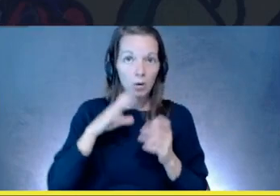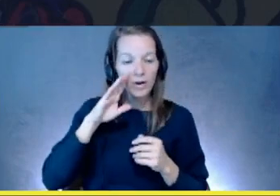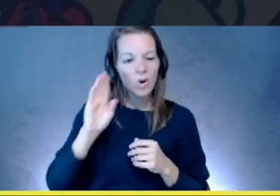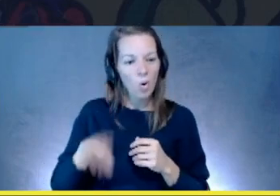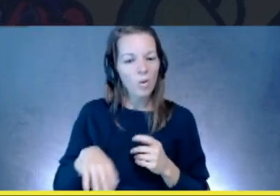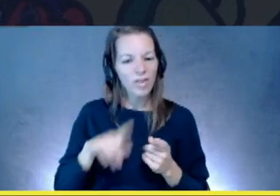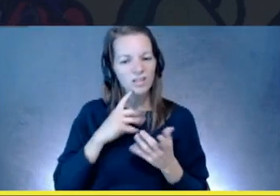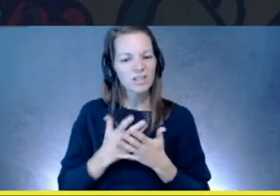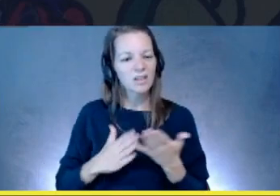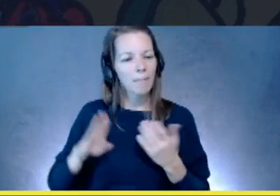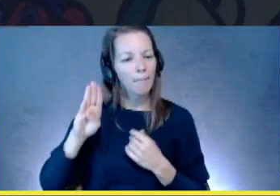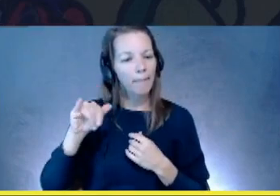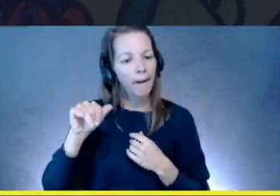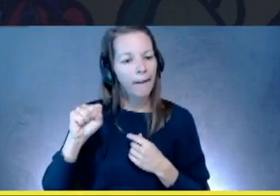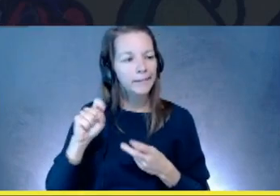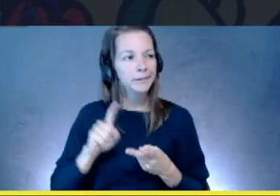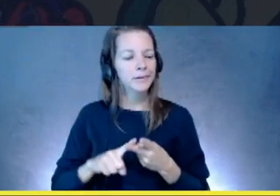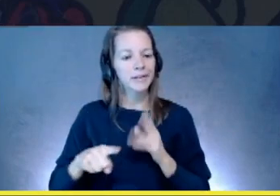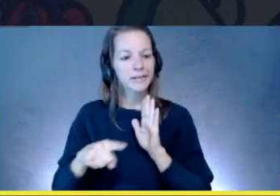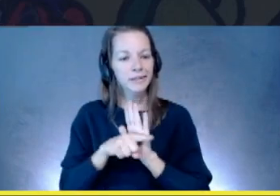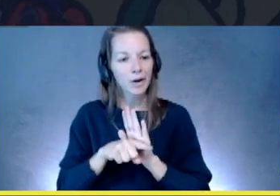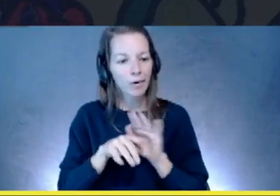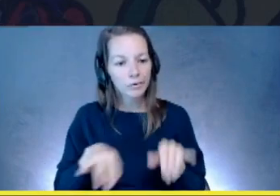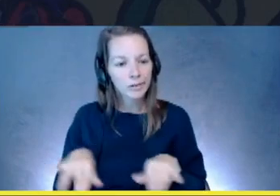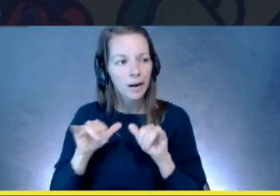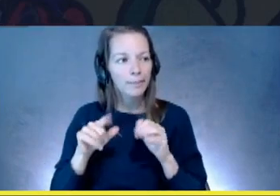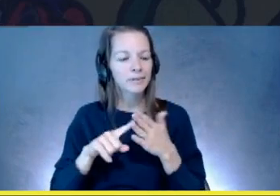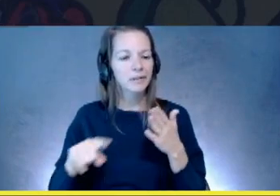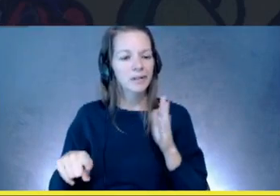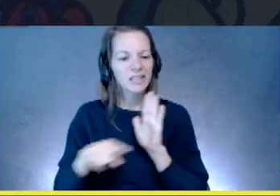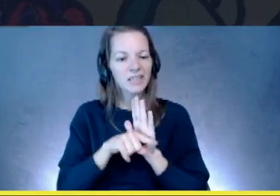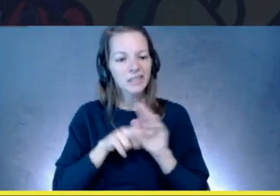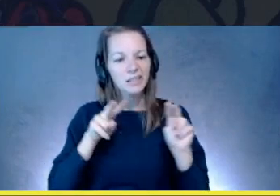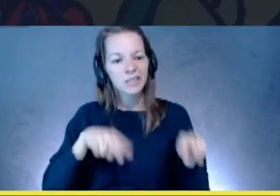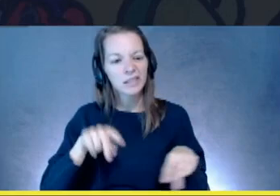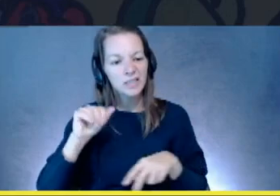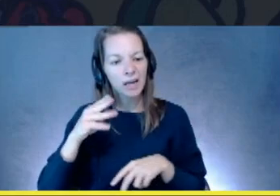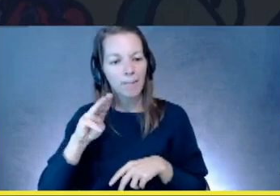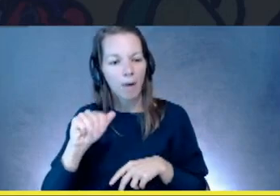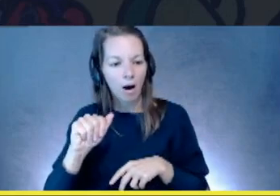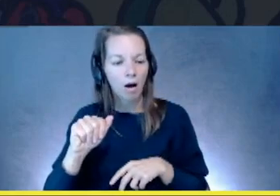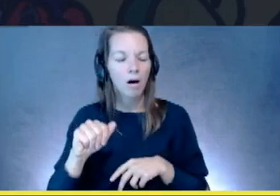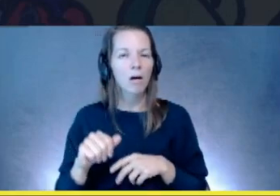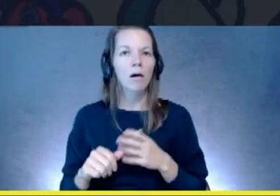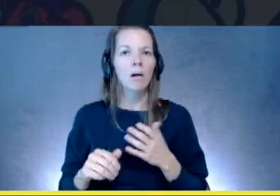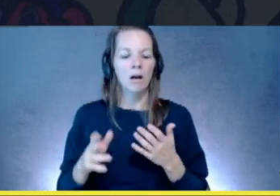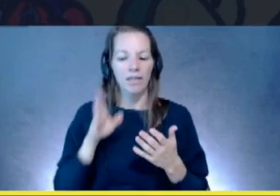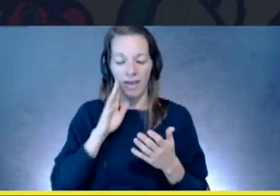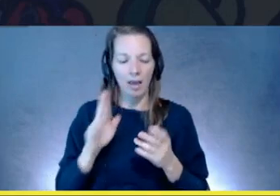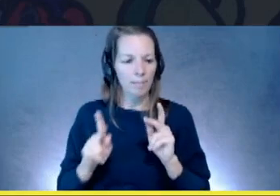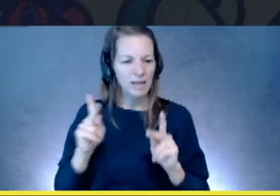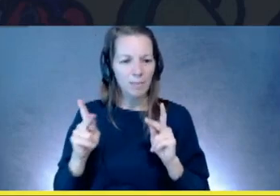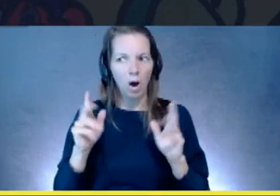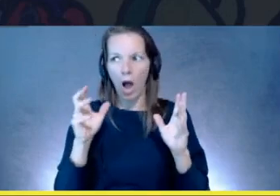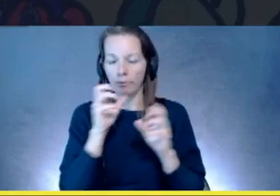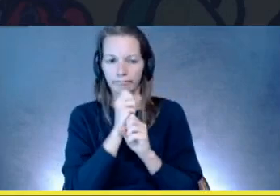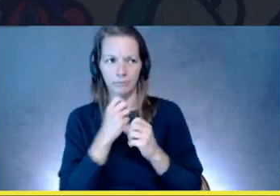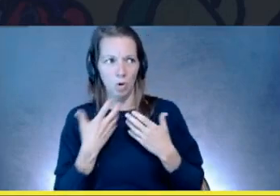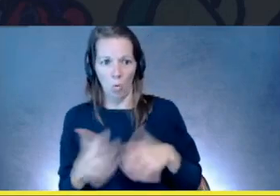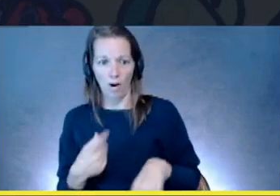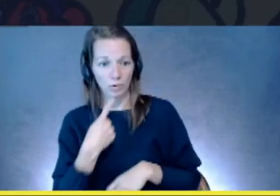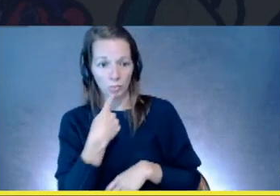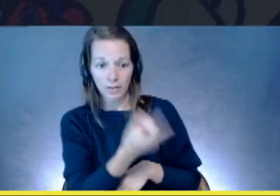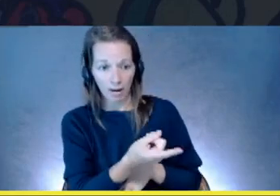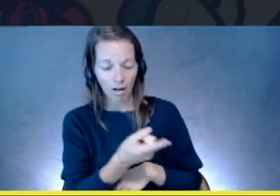bias, stereotype, stigma, and workplace mistreatment that may result in lower disclosure rates. In fact, we think our rates